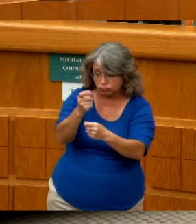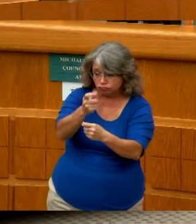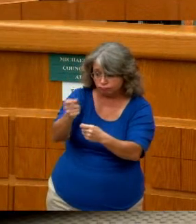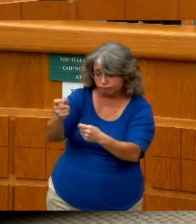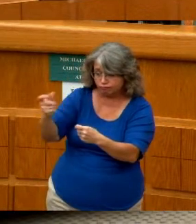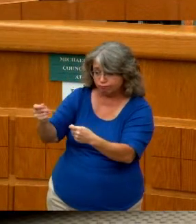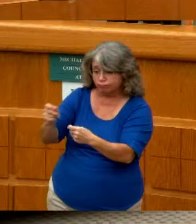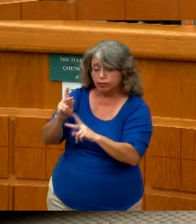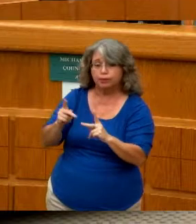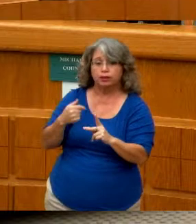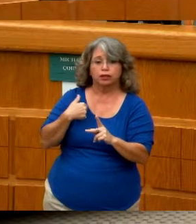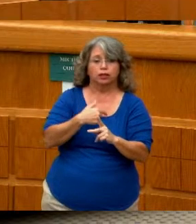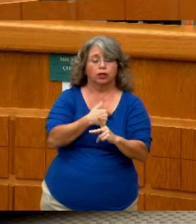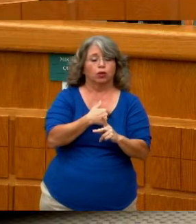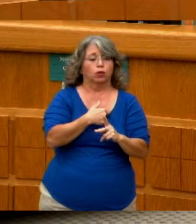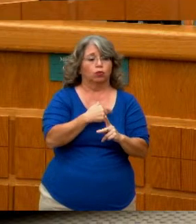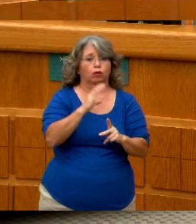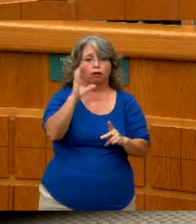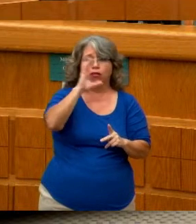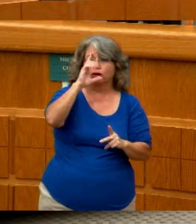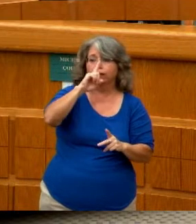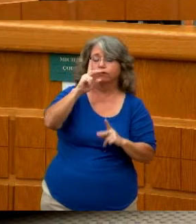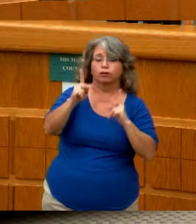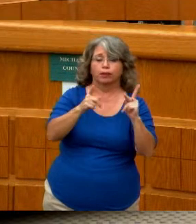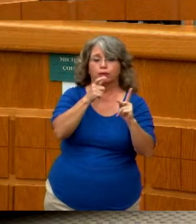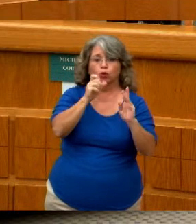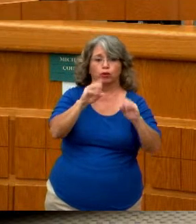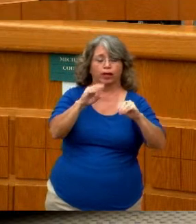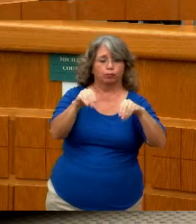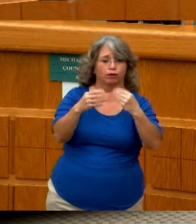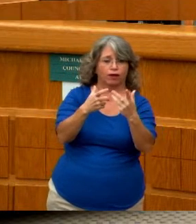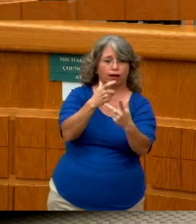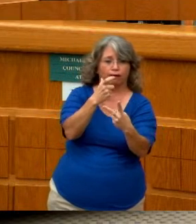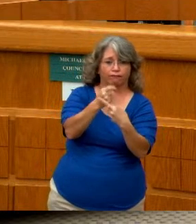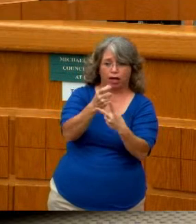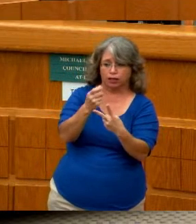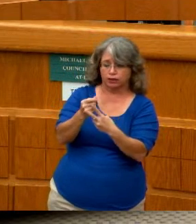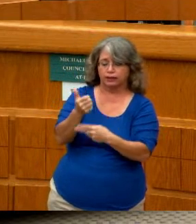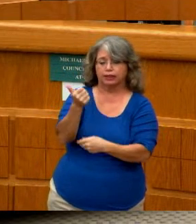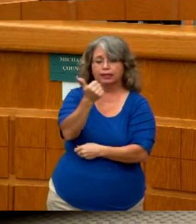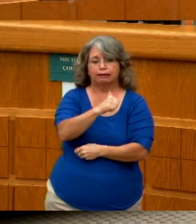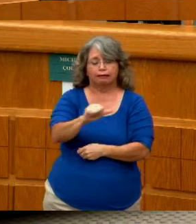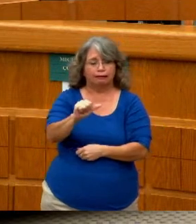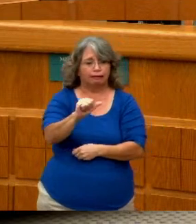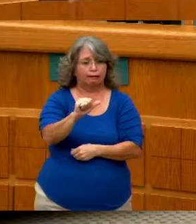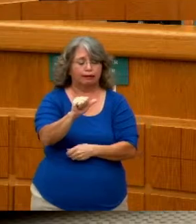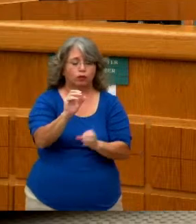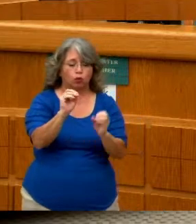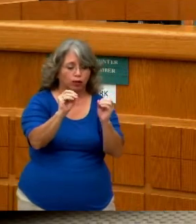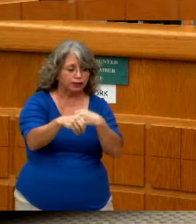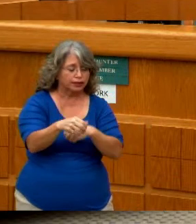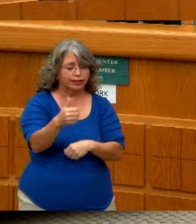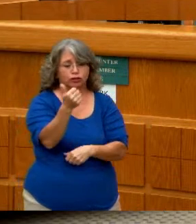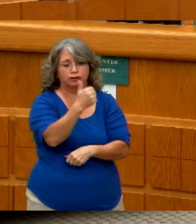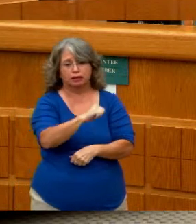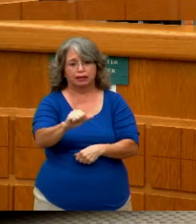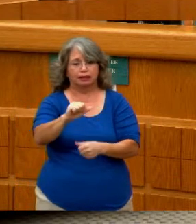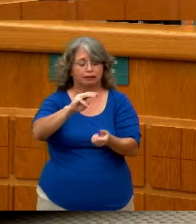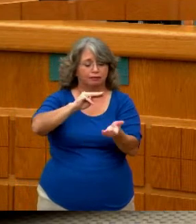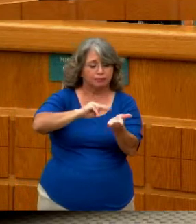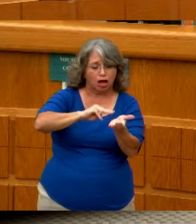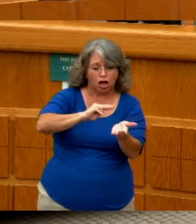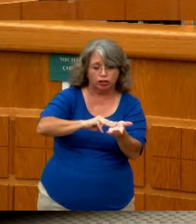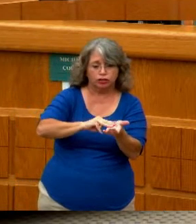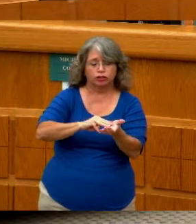of State Health Services and Health and Human Services are looking for COVID-19 vaccine providers.